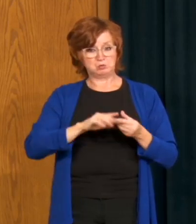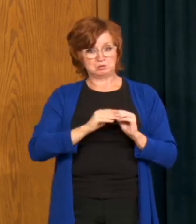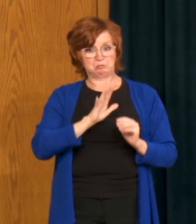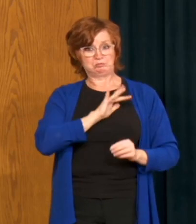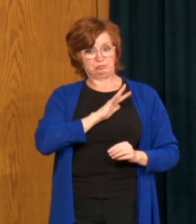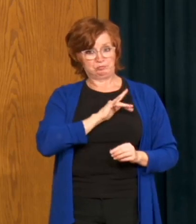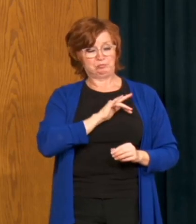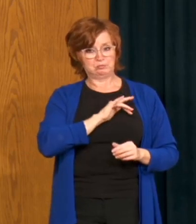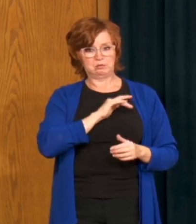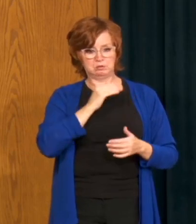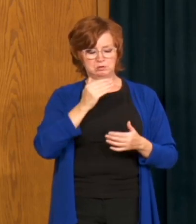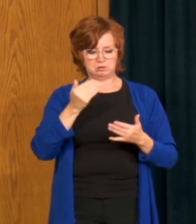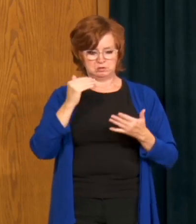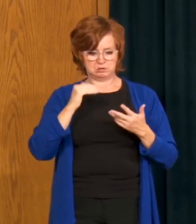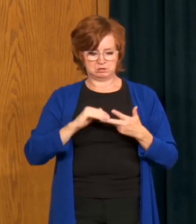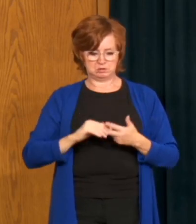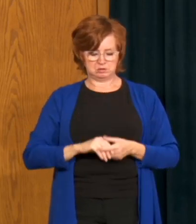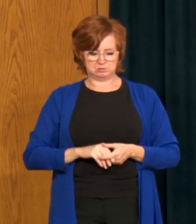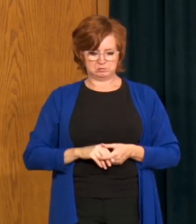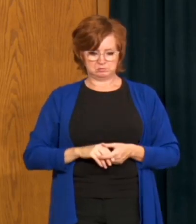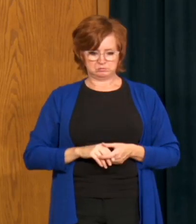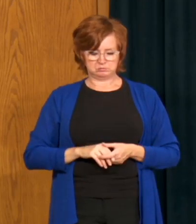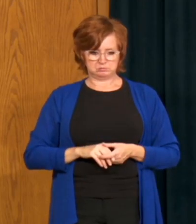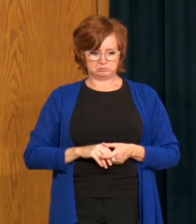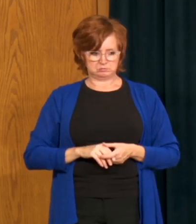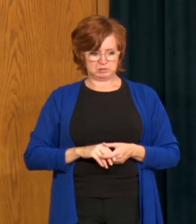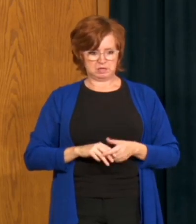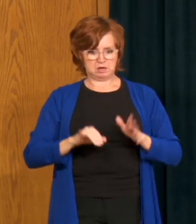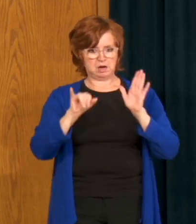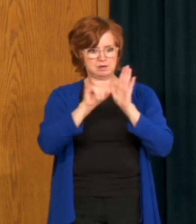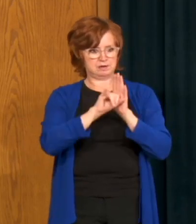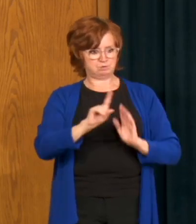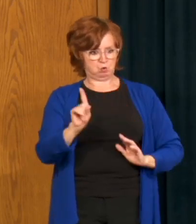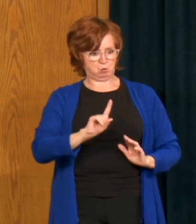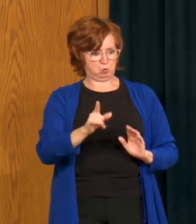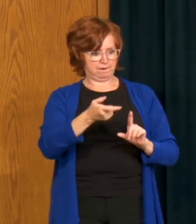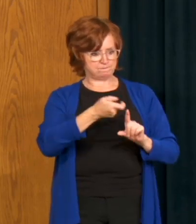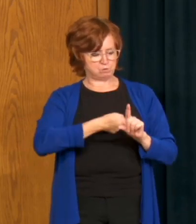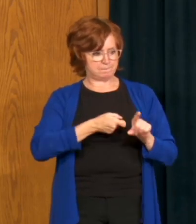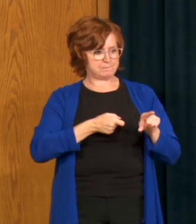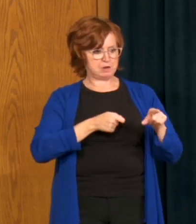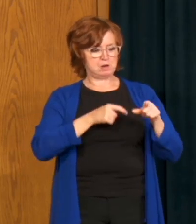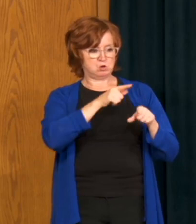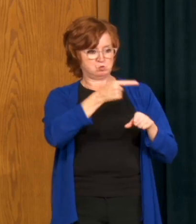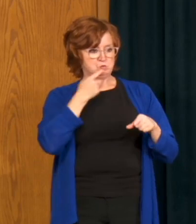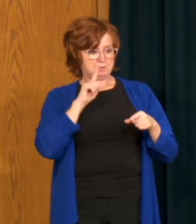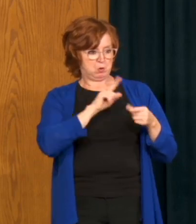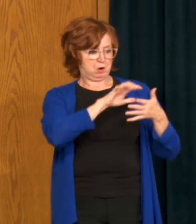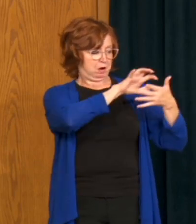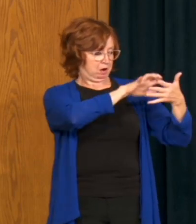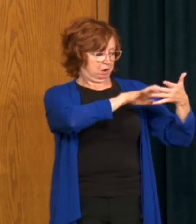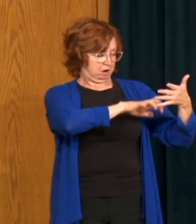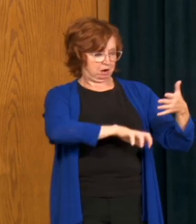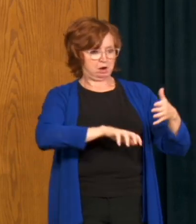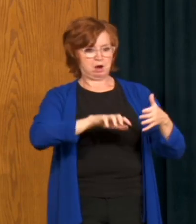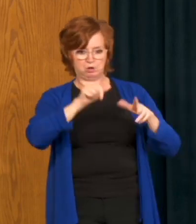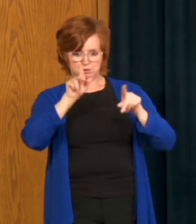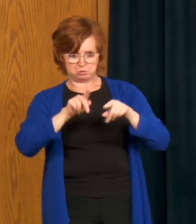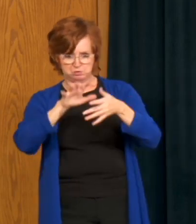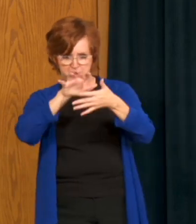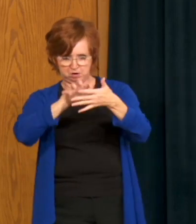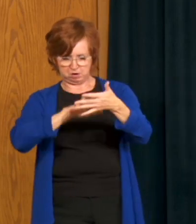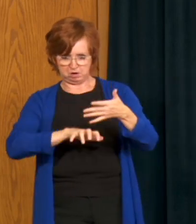case about can we identify some commonalities among the sporadic cases. One signal does seem to